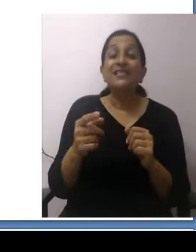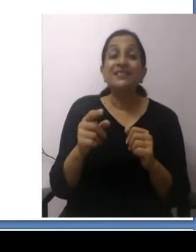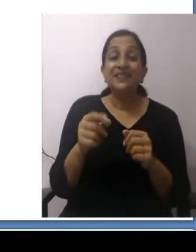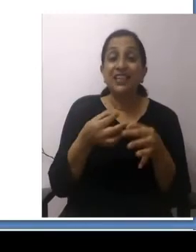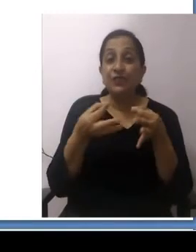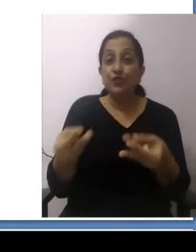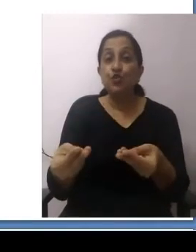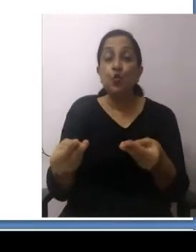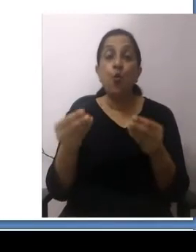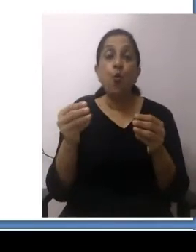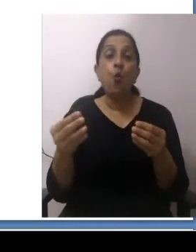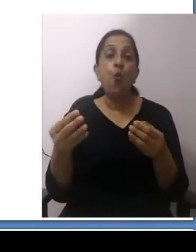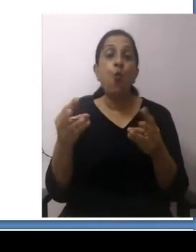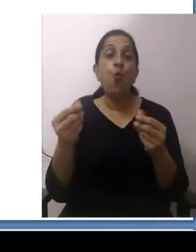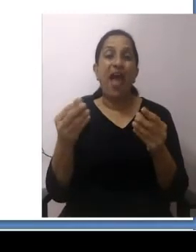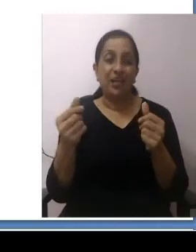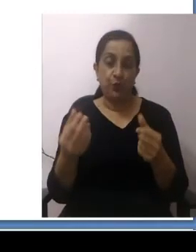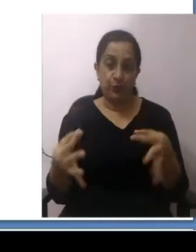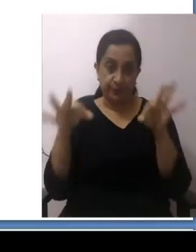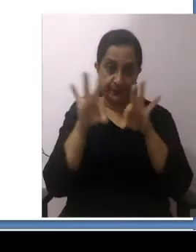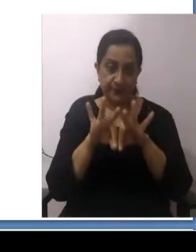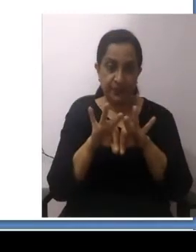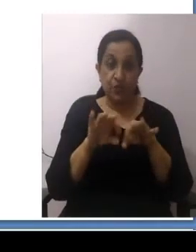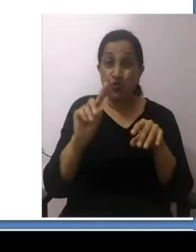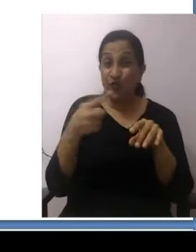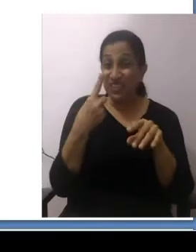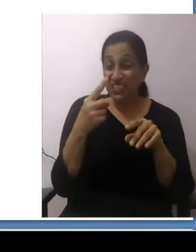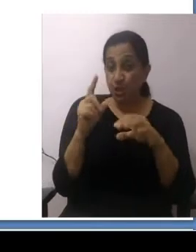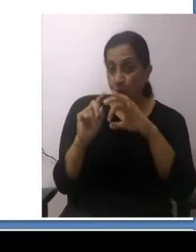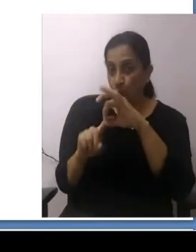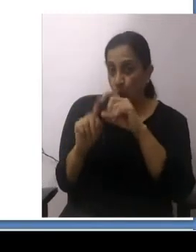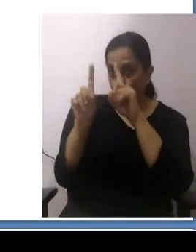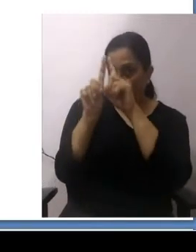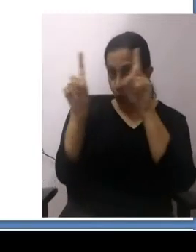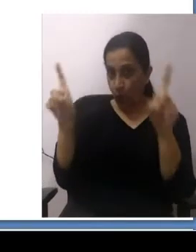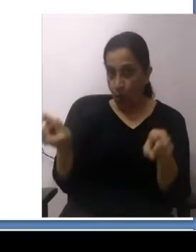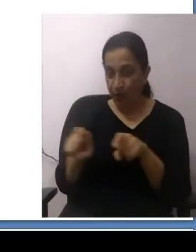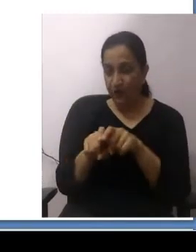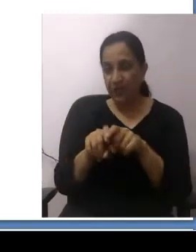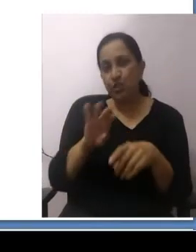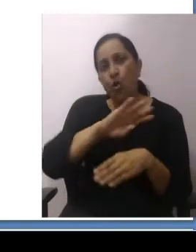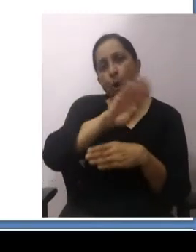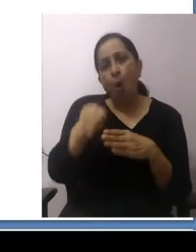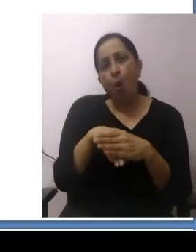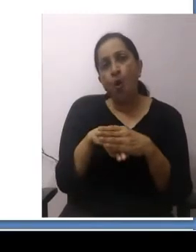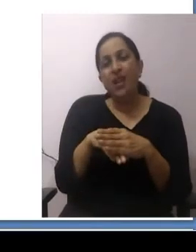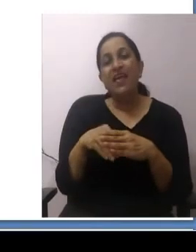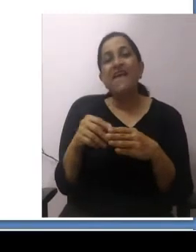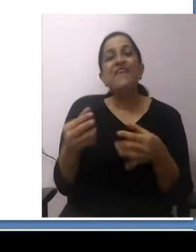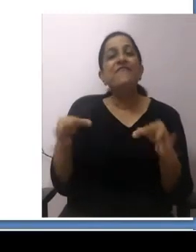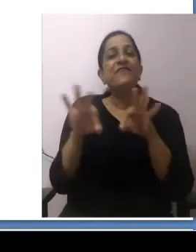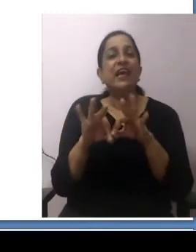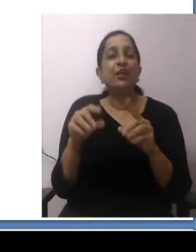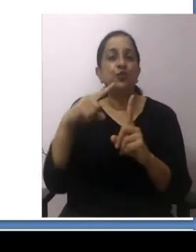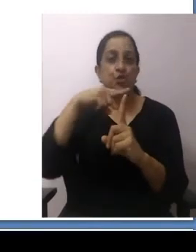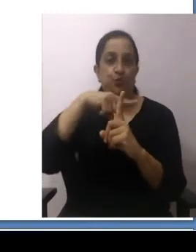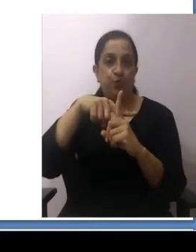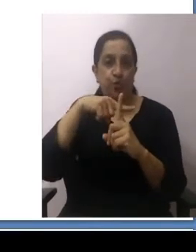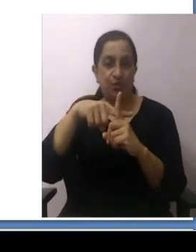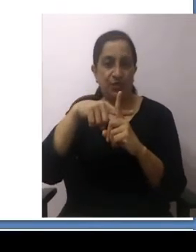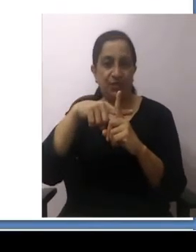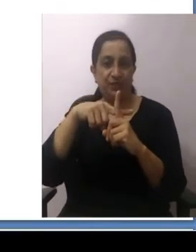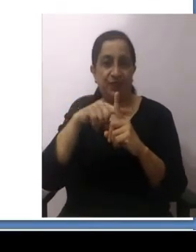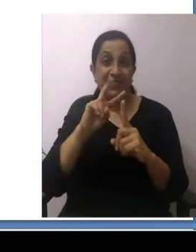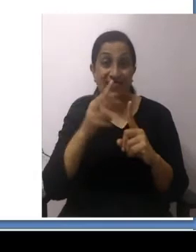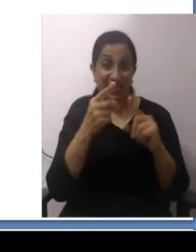it says all. For the first quadrant, all are positive. For the second quadrant, sin